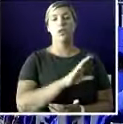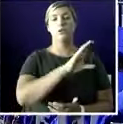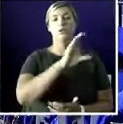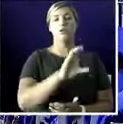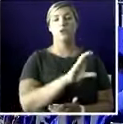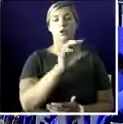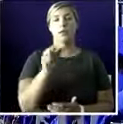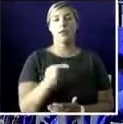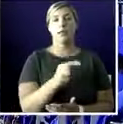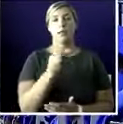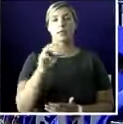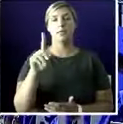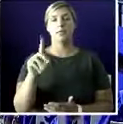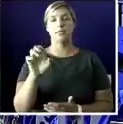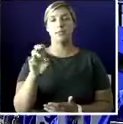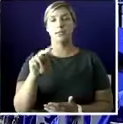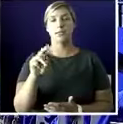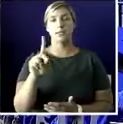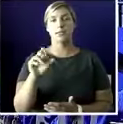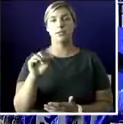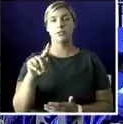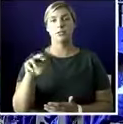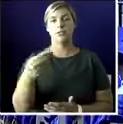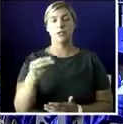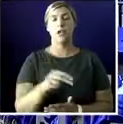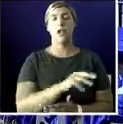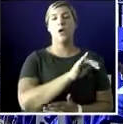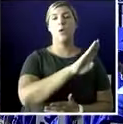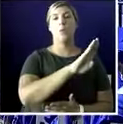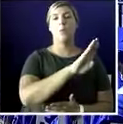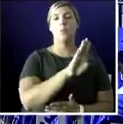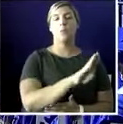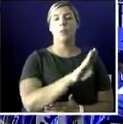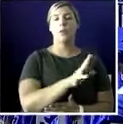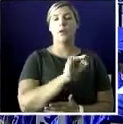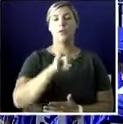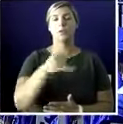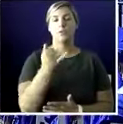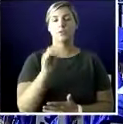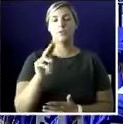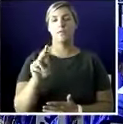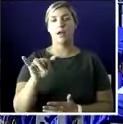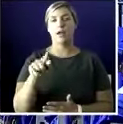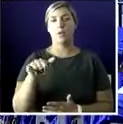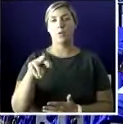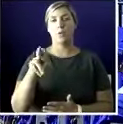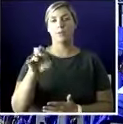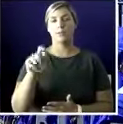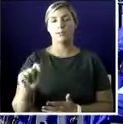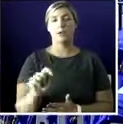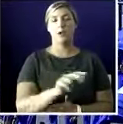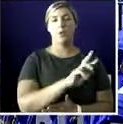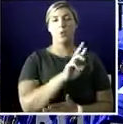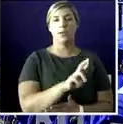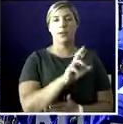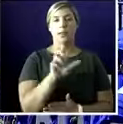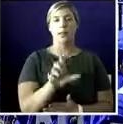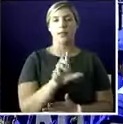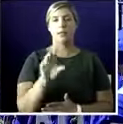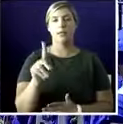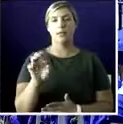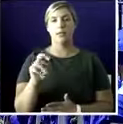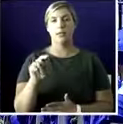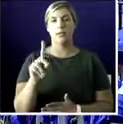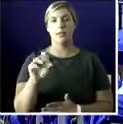Charles Glenn Dendish. Brett Joseph Nyquist. Ricky Lee